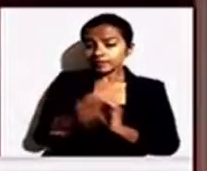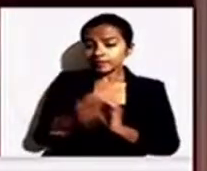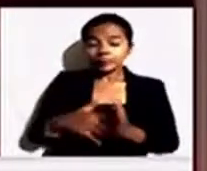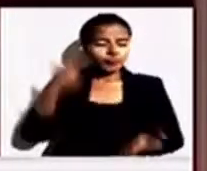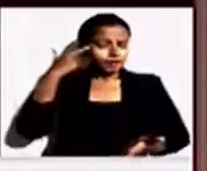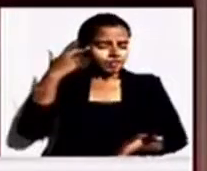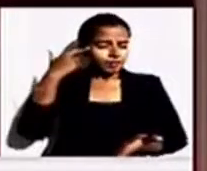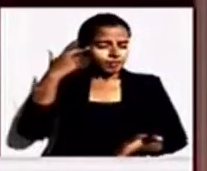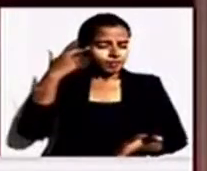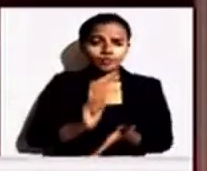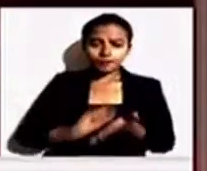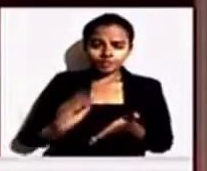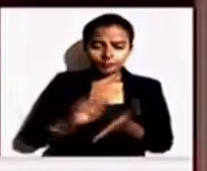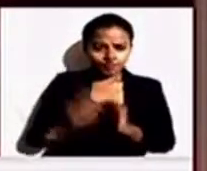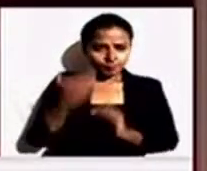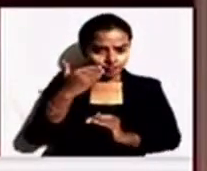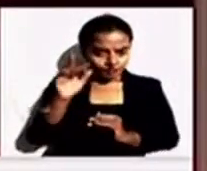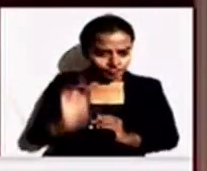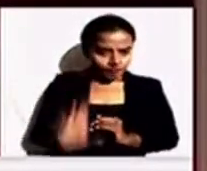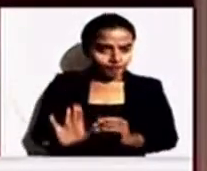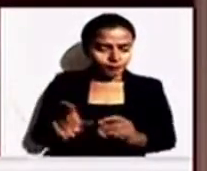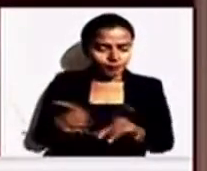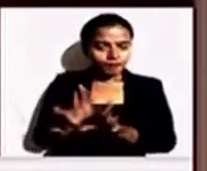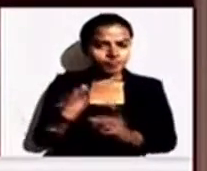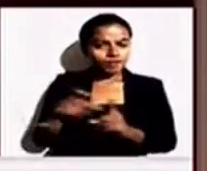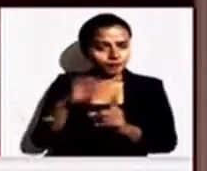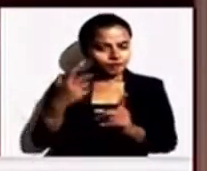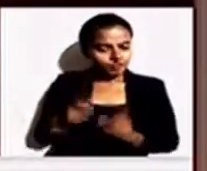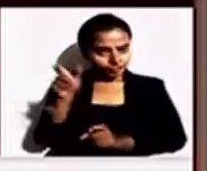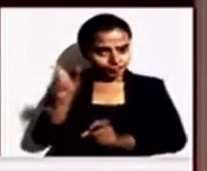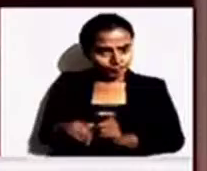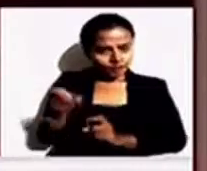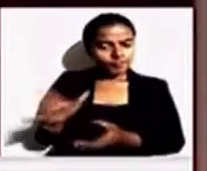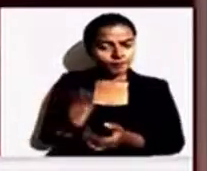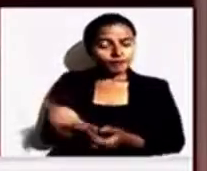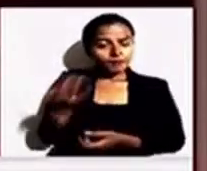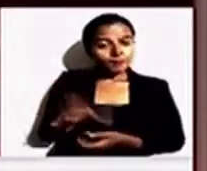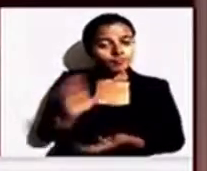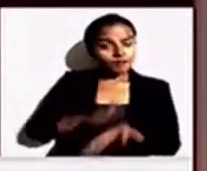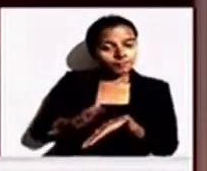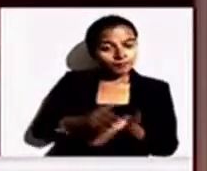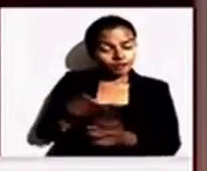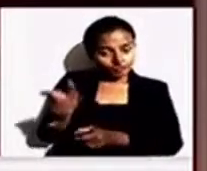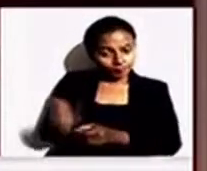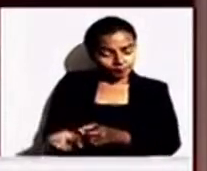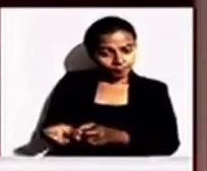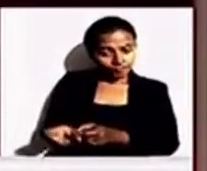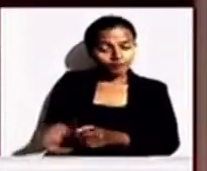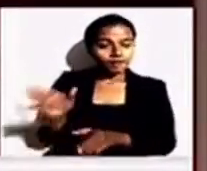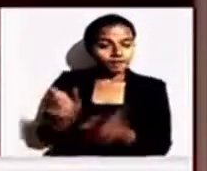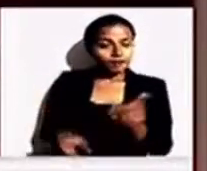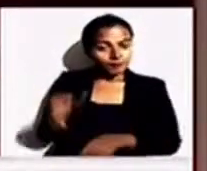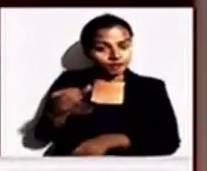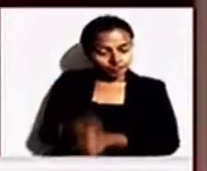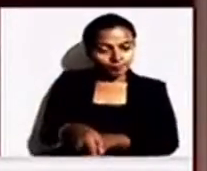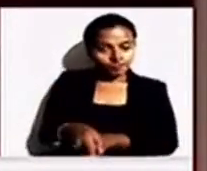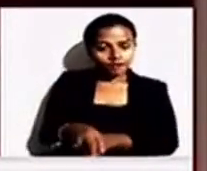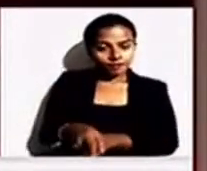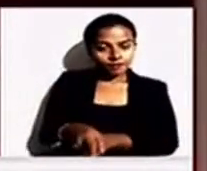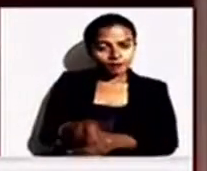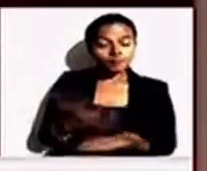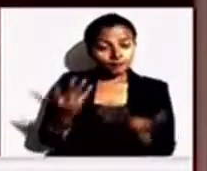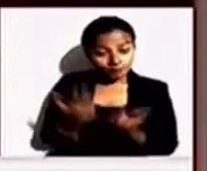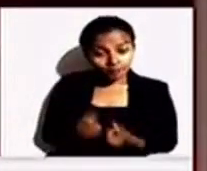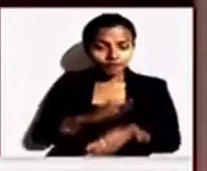with disability and provide that student the accommodations that is required, probably an